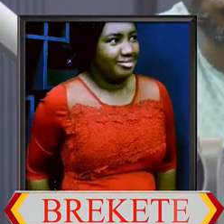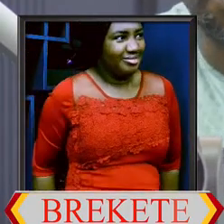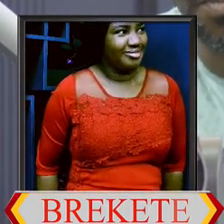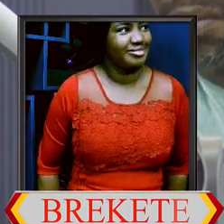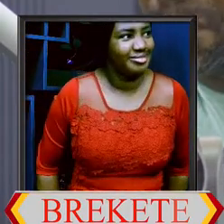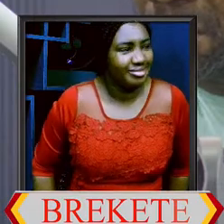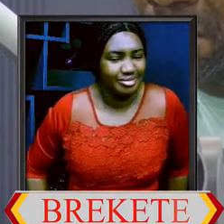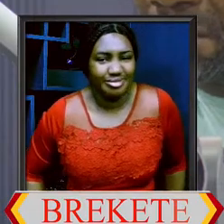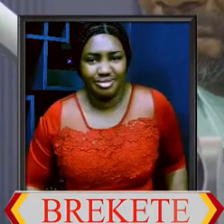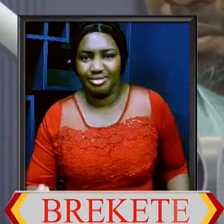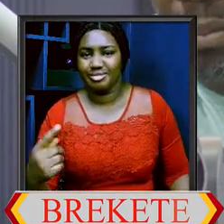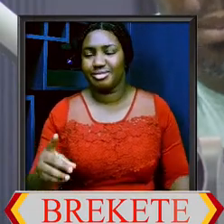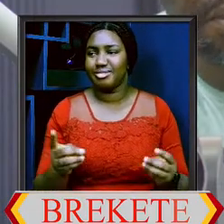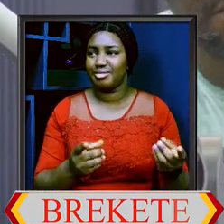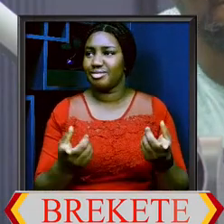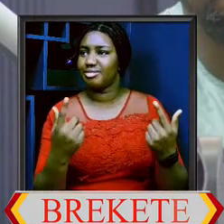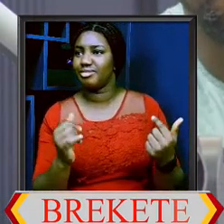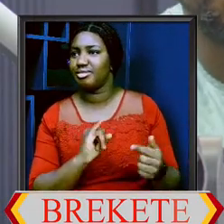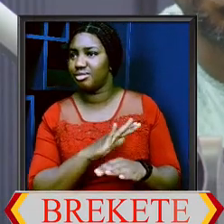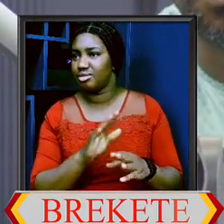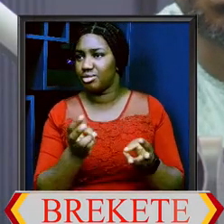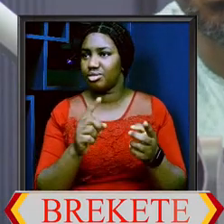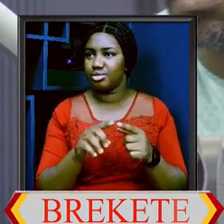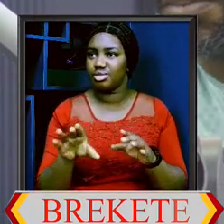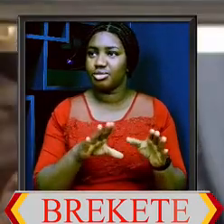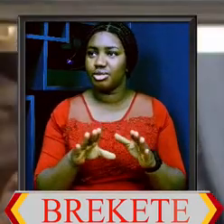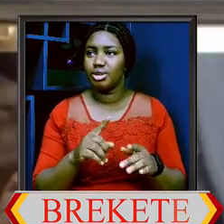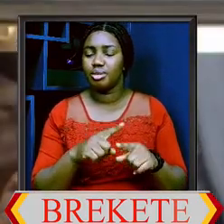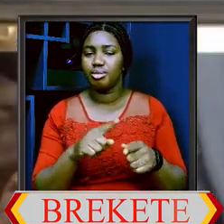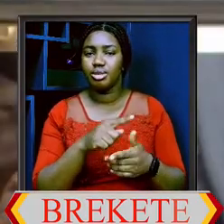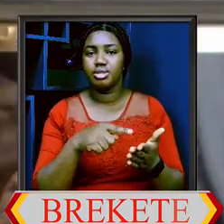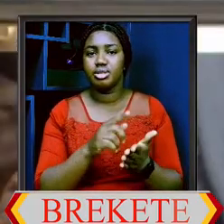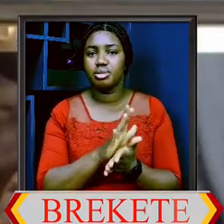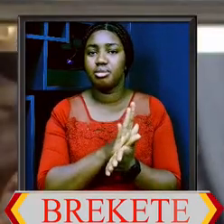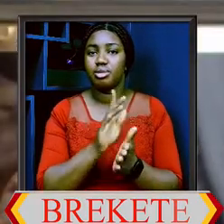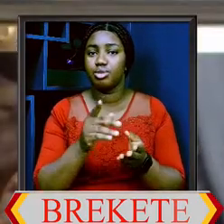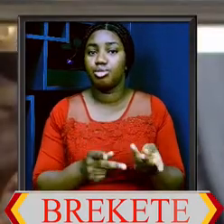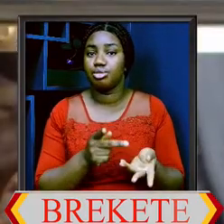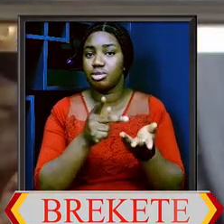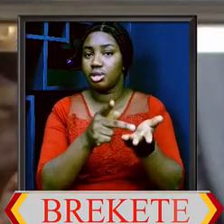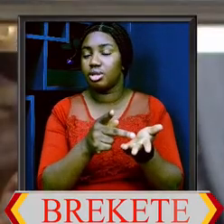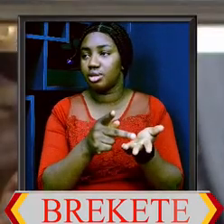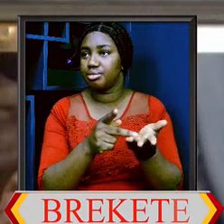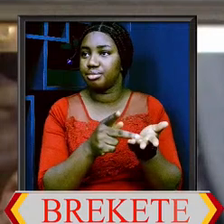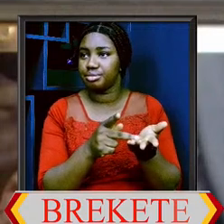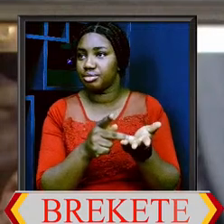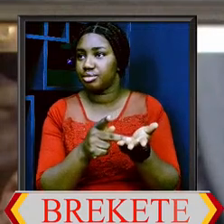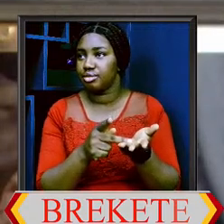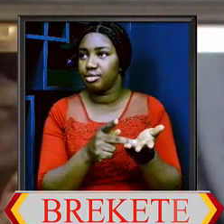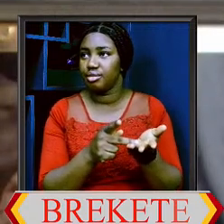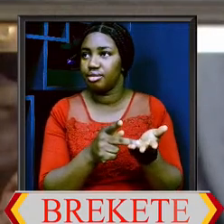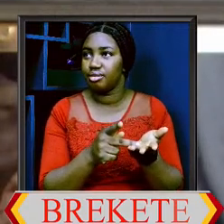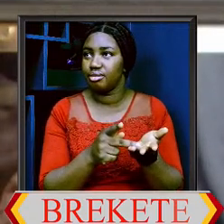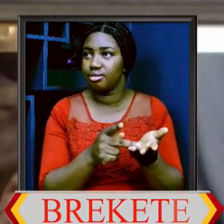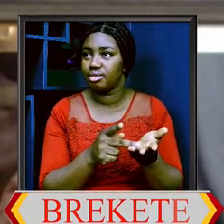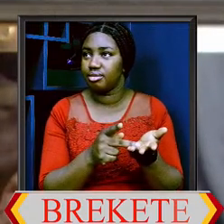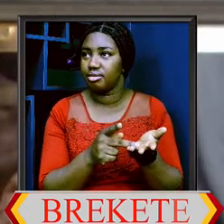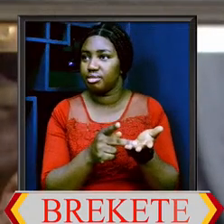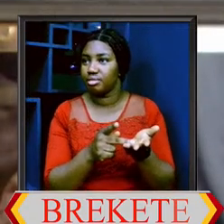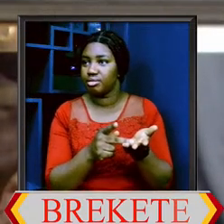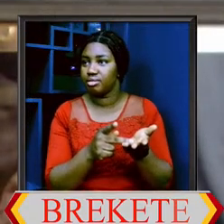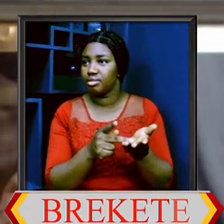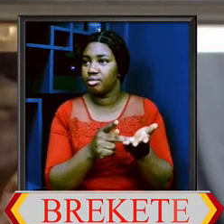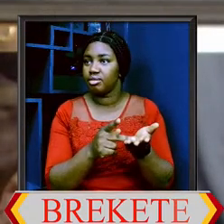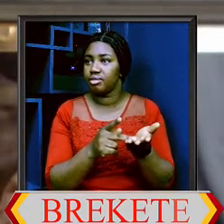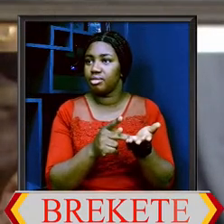came I don't know what to do but this your papers you presented they are they are yeah they